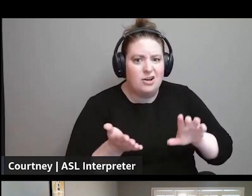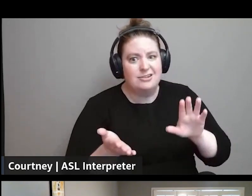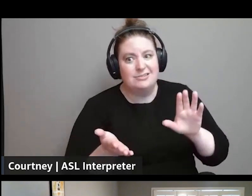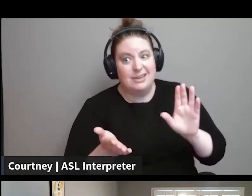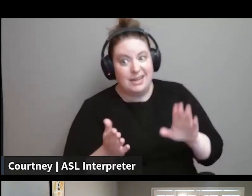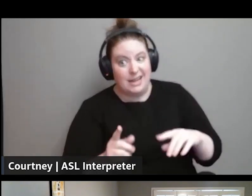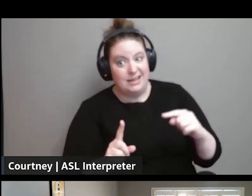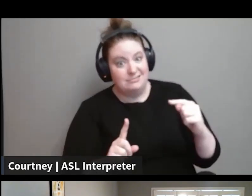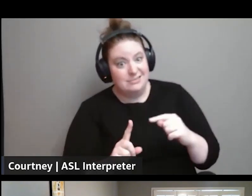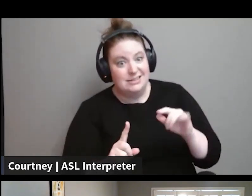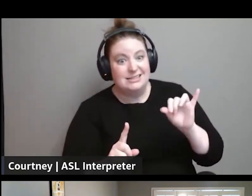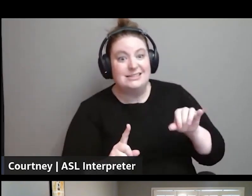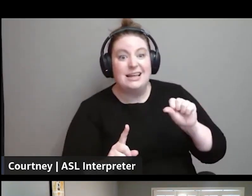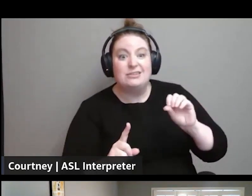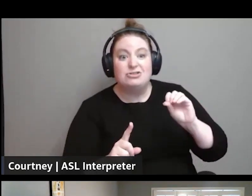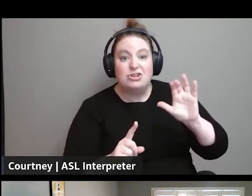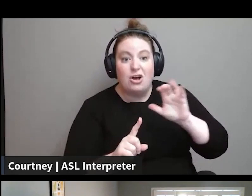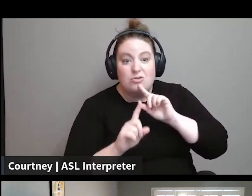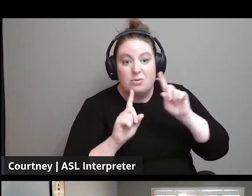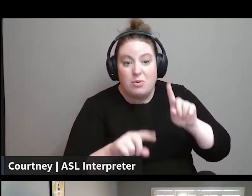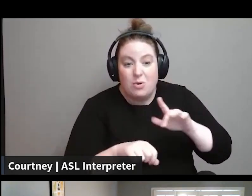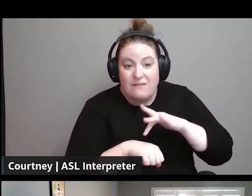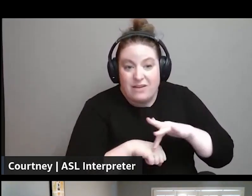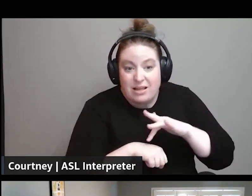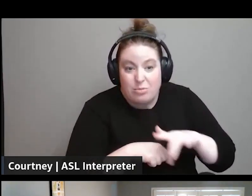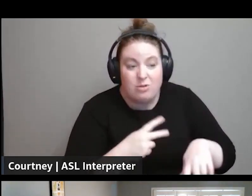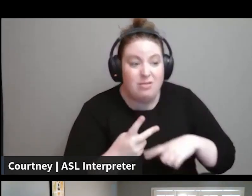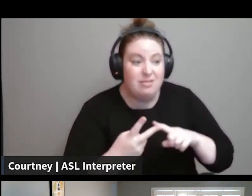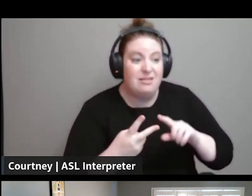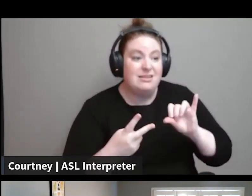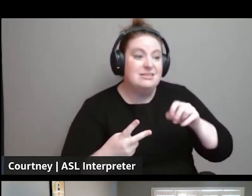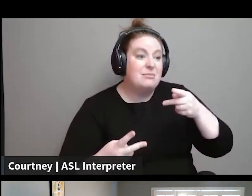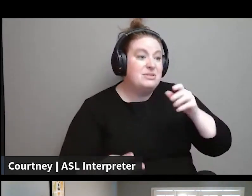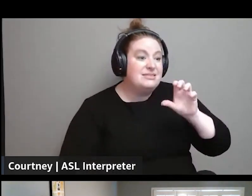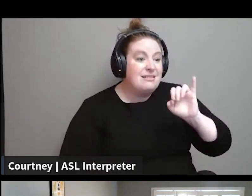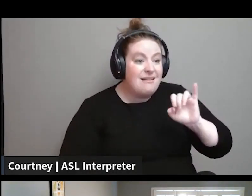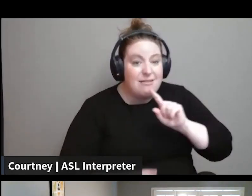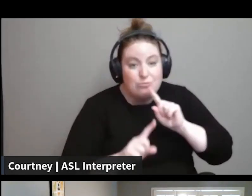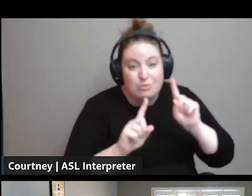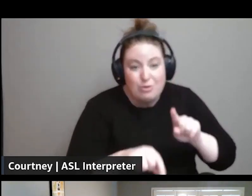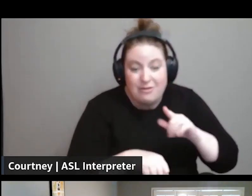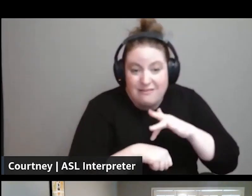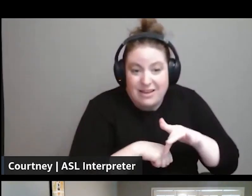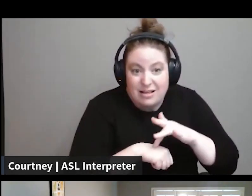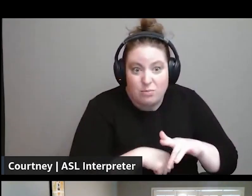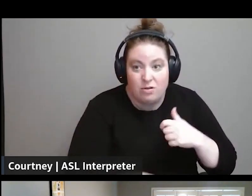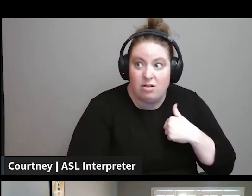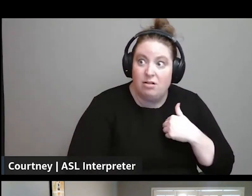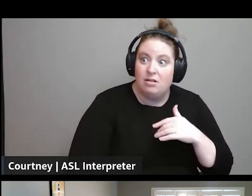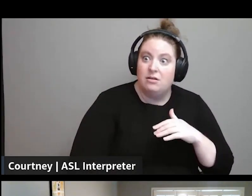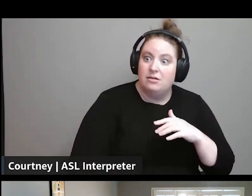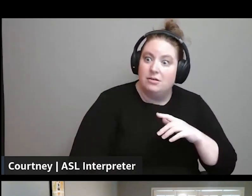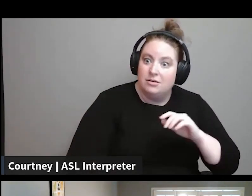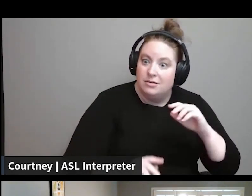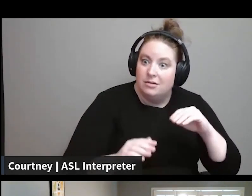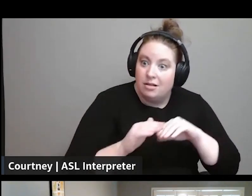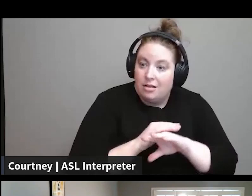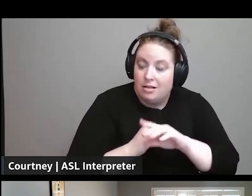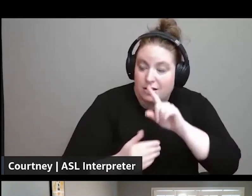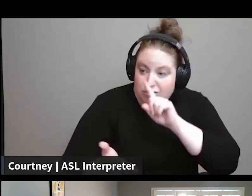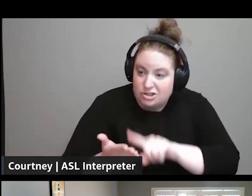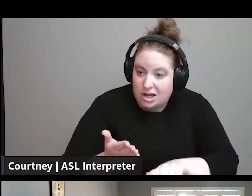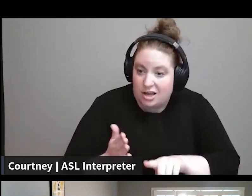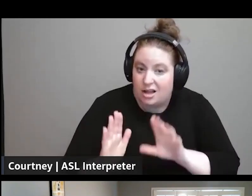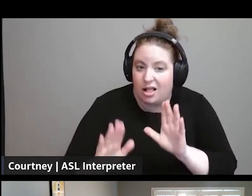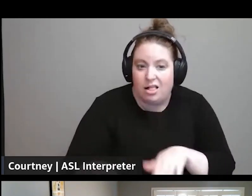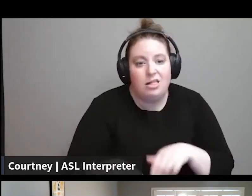that SOC report available? Hey, is Mm-hmm. that PCI report available? Like they keep coming and checking for that. It's just a distraction, waste